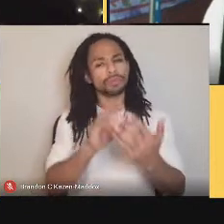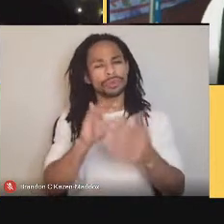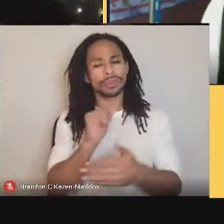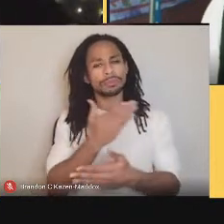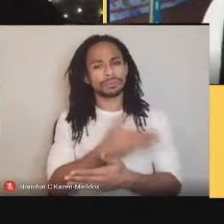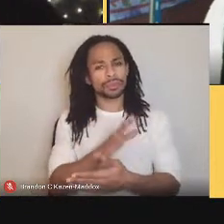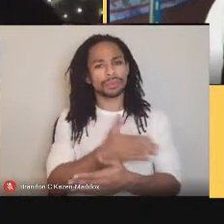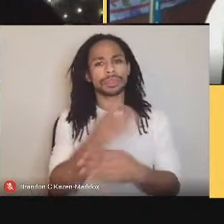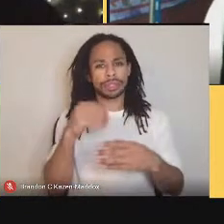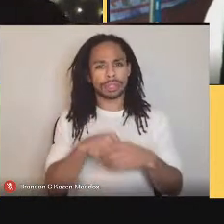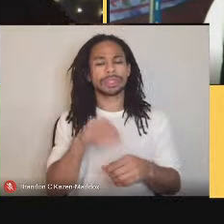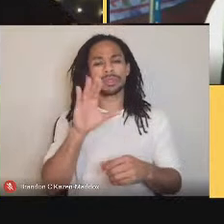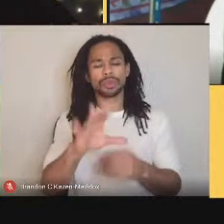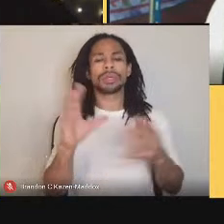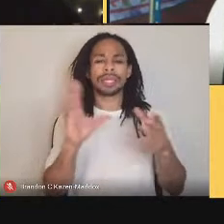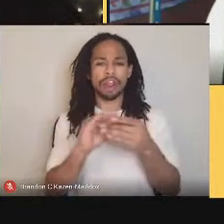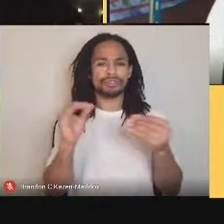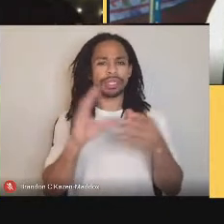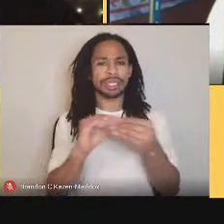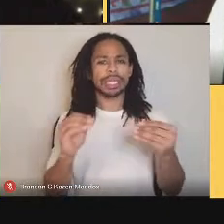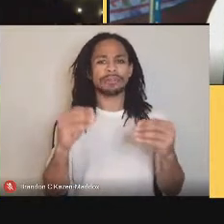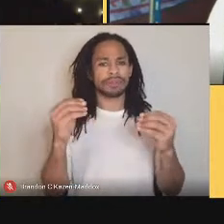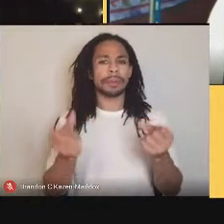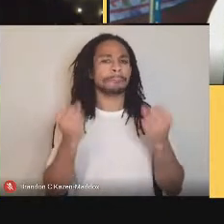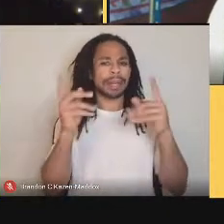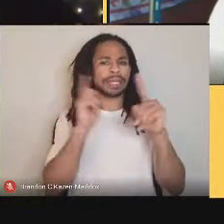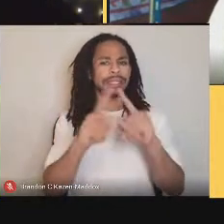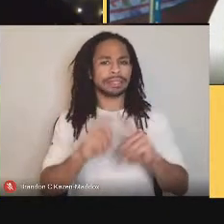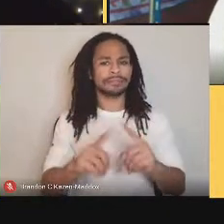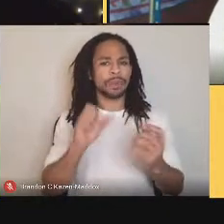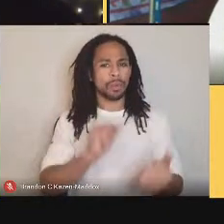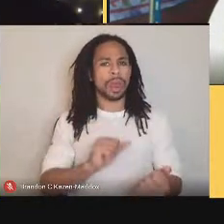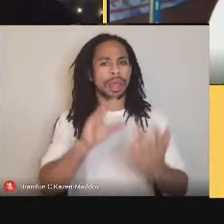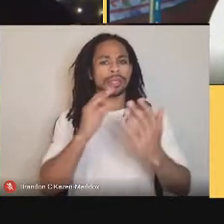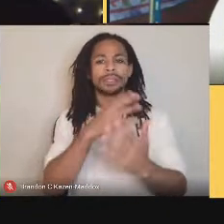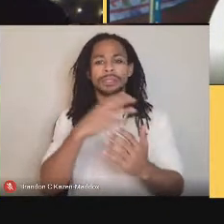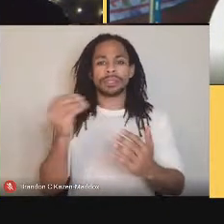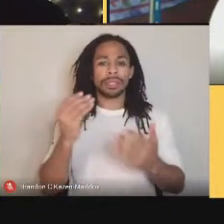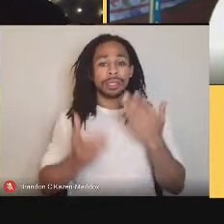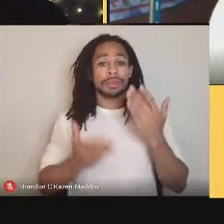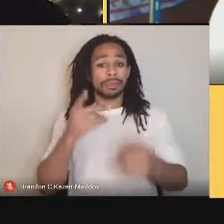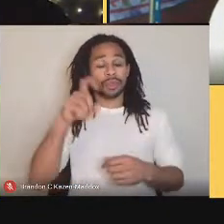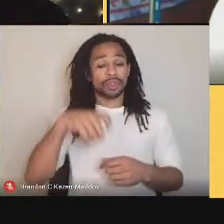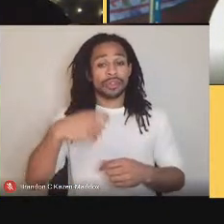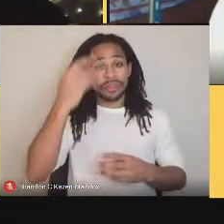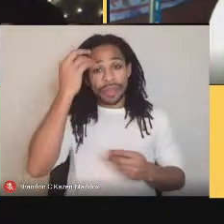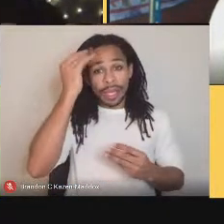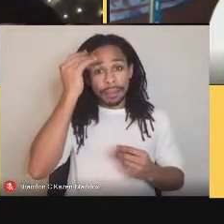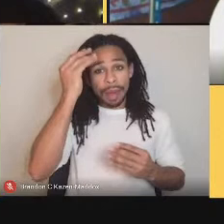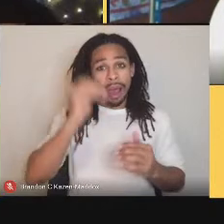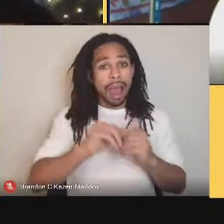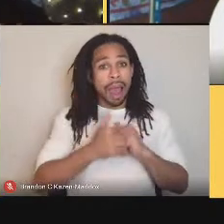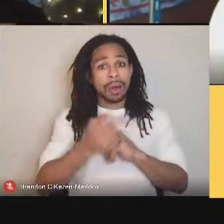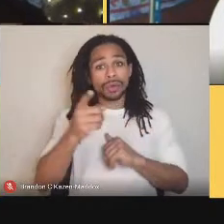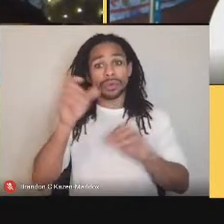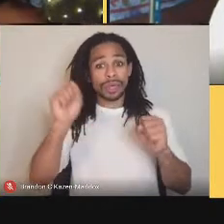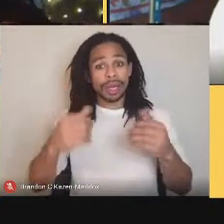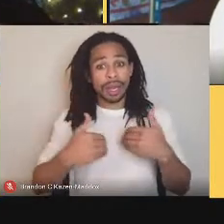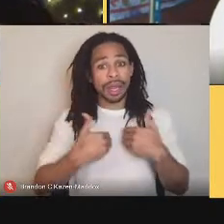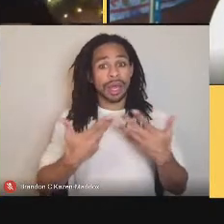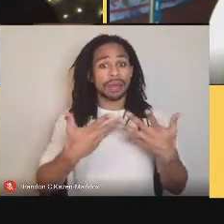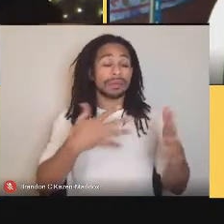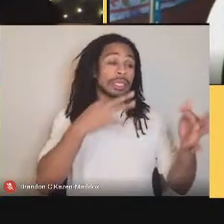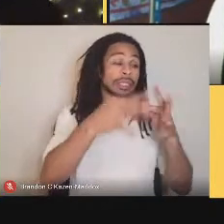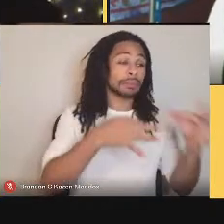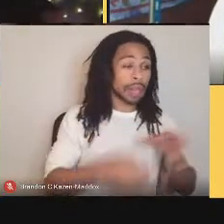music in your narrative in different ways, and maybe even you should think about how you can have it be